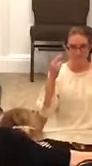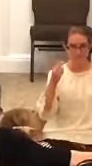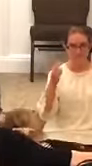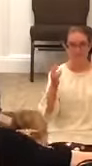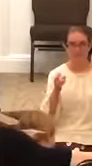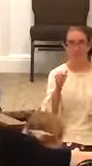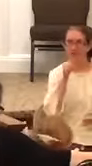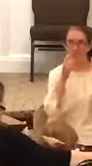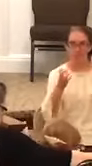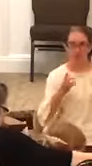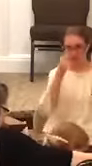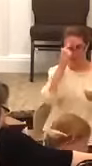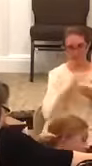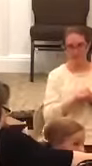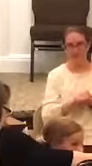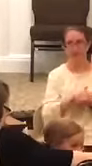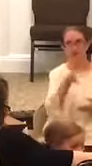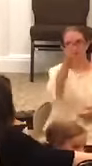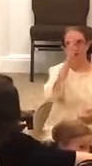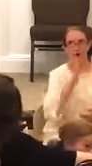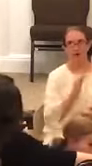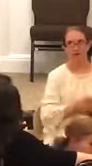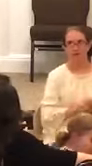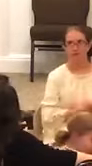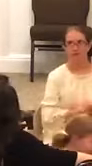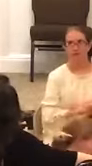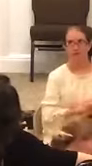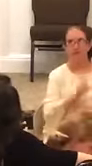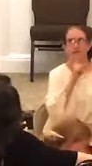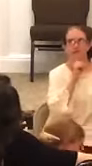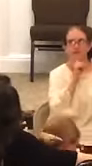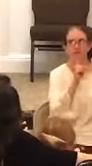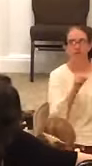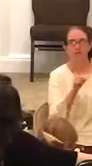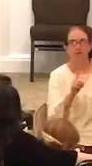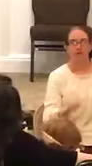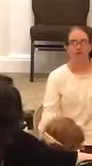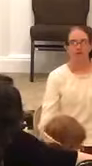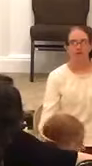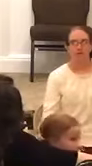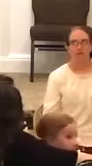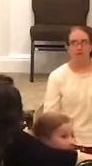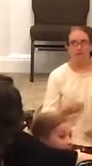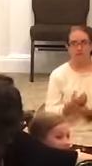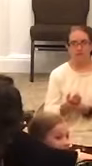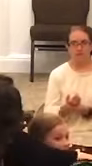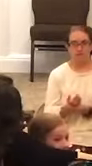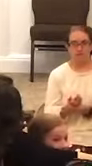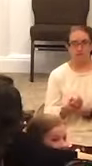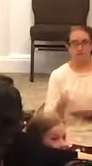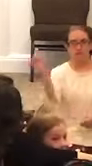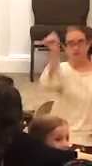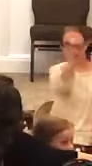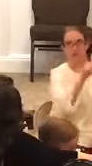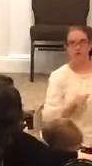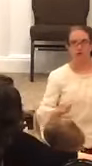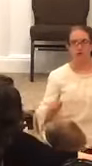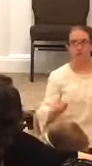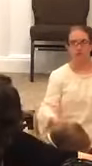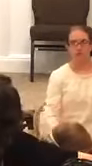anybody who refuses to believe the doctrine of God? The truth. Amen. Well, it's eternal end. That's what it